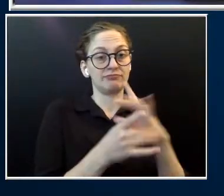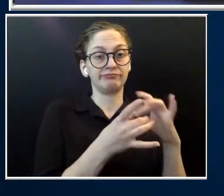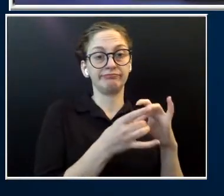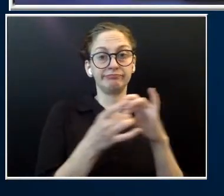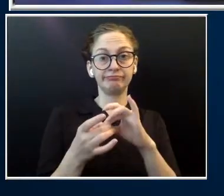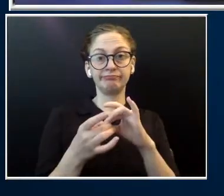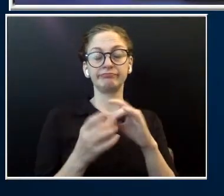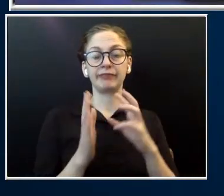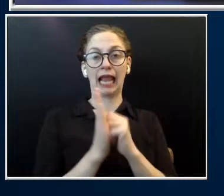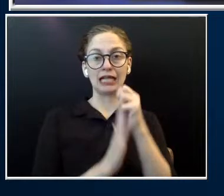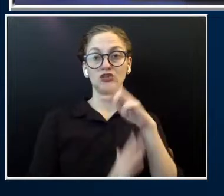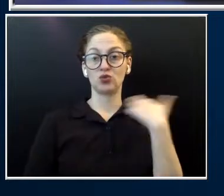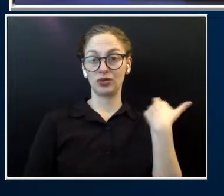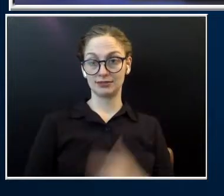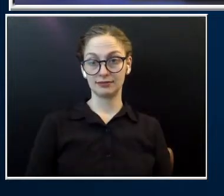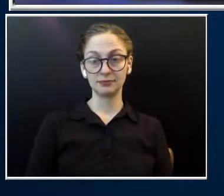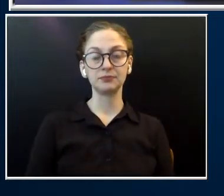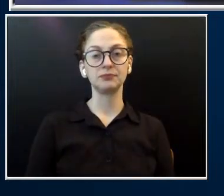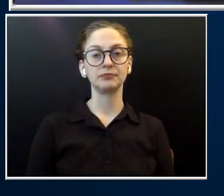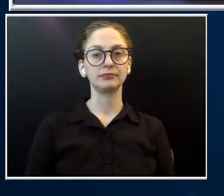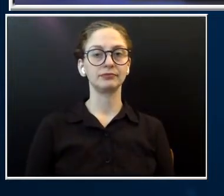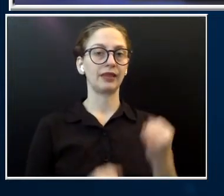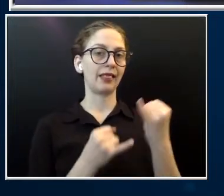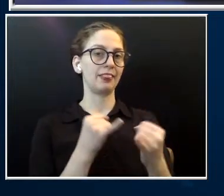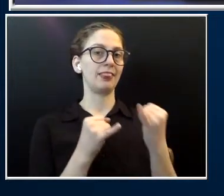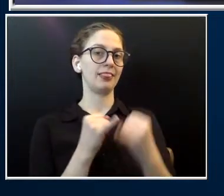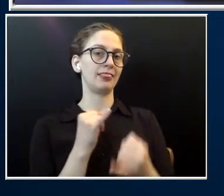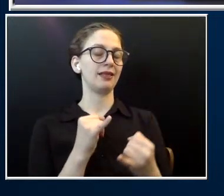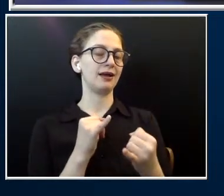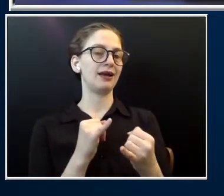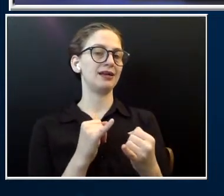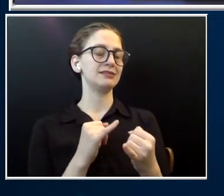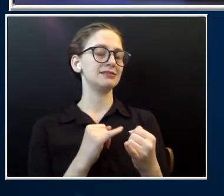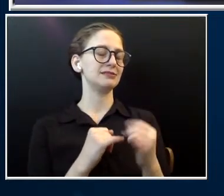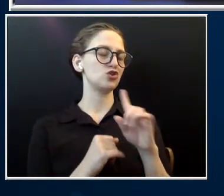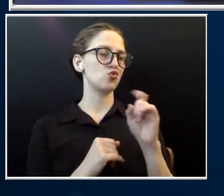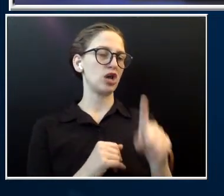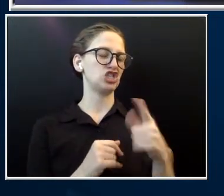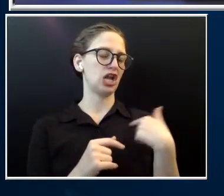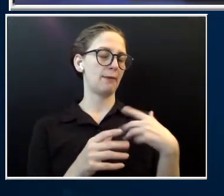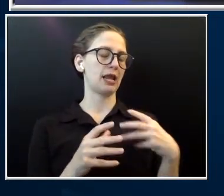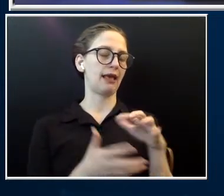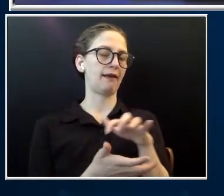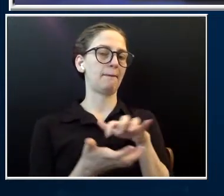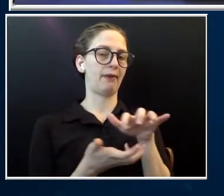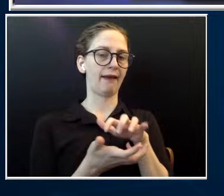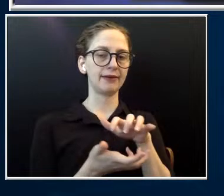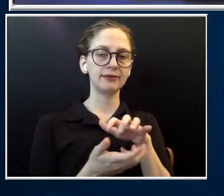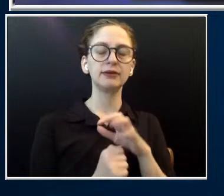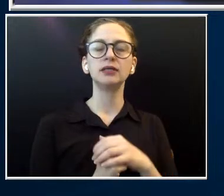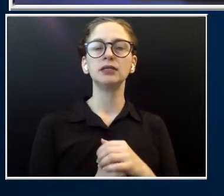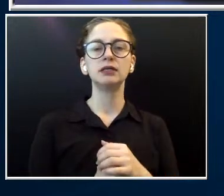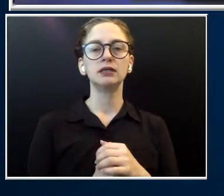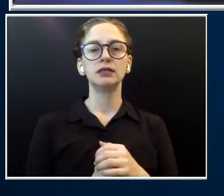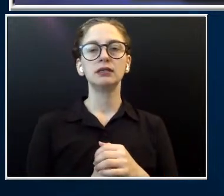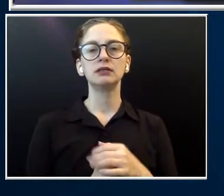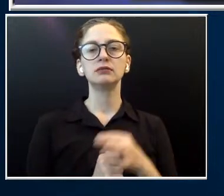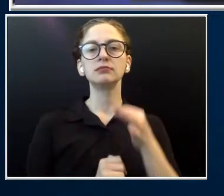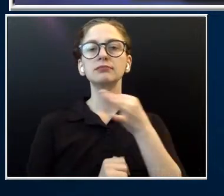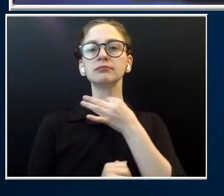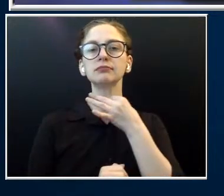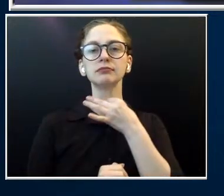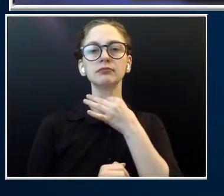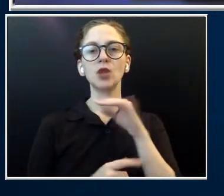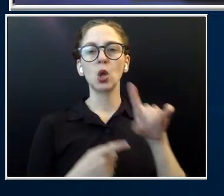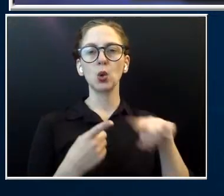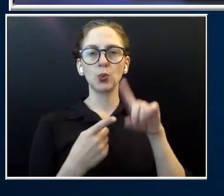last question. I'm going to take 2 of them, Sharon and Ashley, and kind of put them together. They want to know, when do you do the DEEP? Do you do it at the